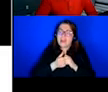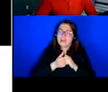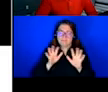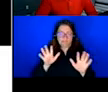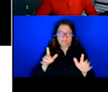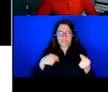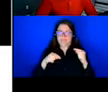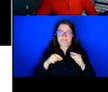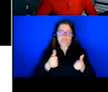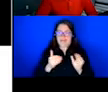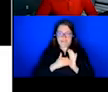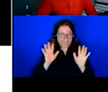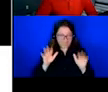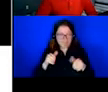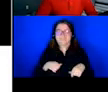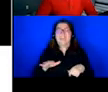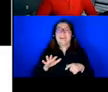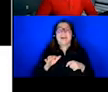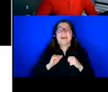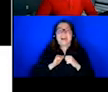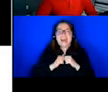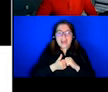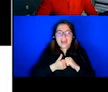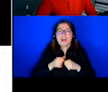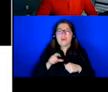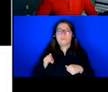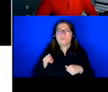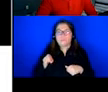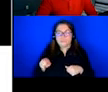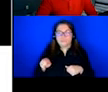Sorry, let me start that again. How do you explore what other jobs